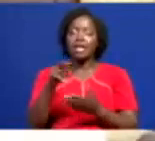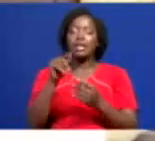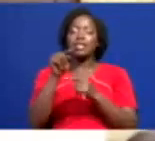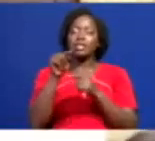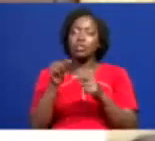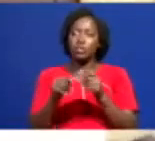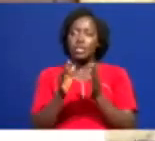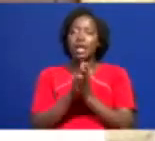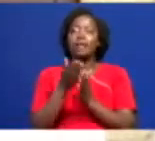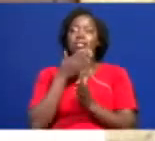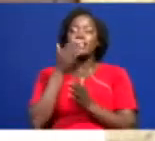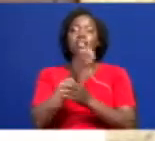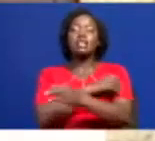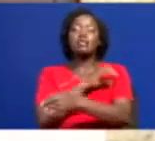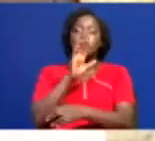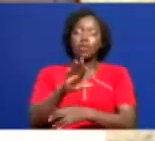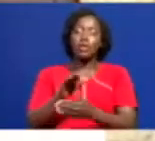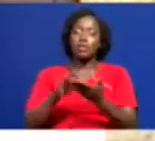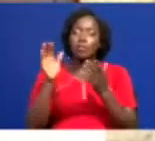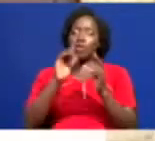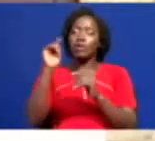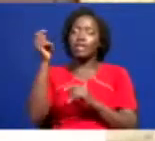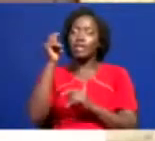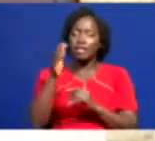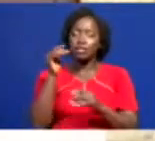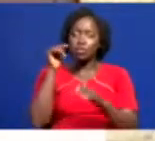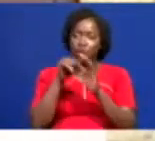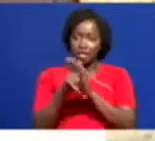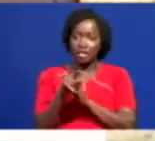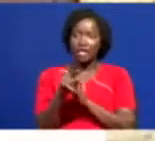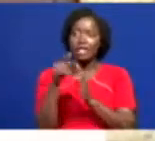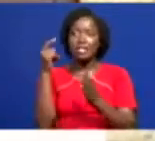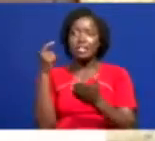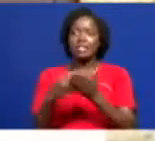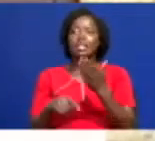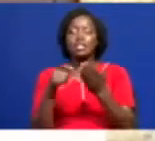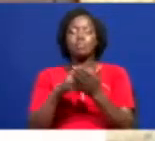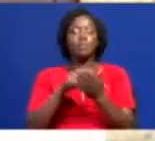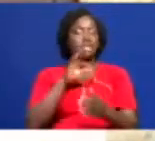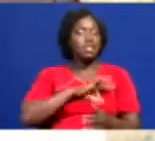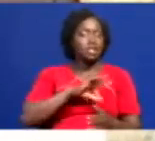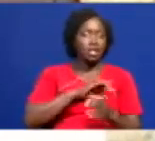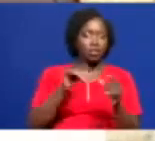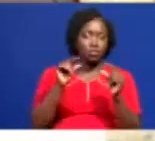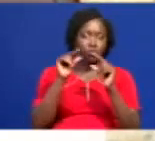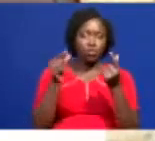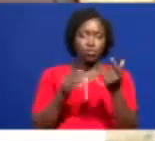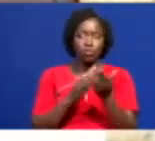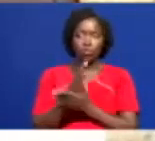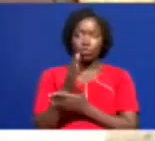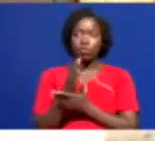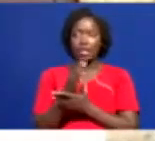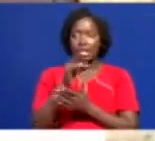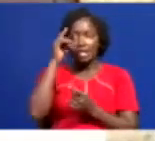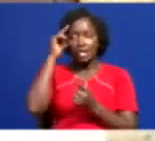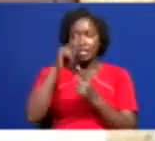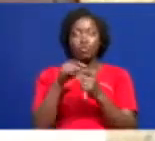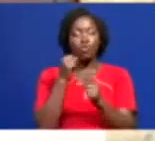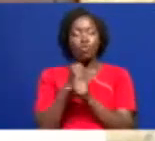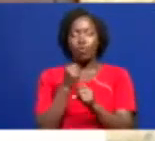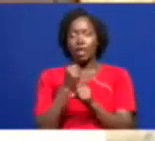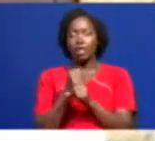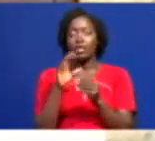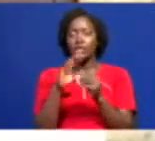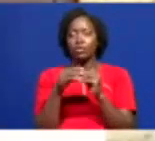in empowering more Kenyans to enter the taxable income category through intentional effort